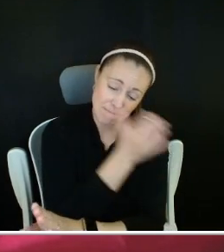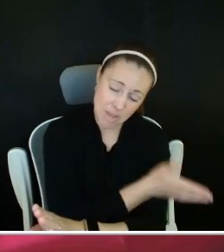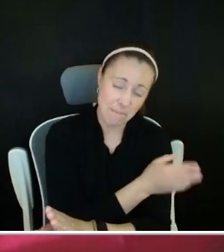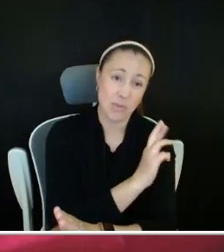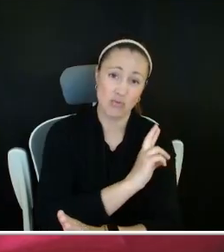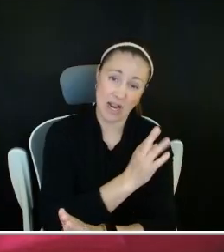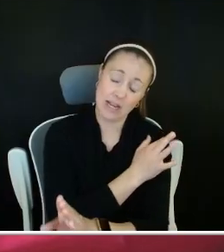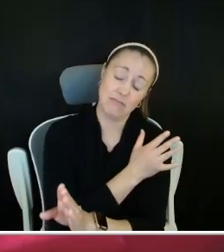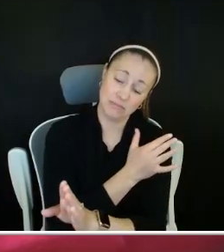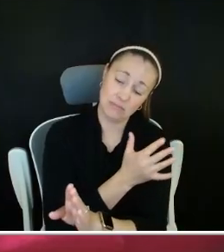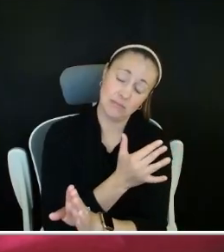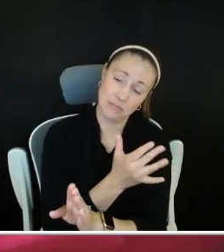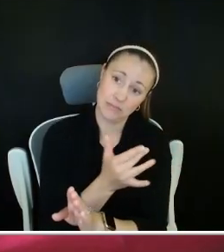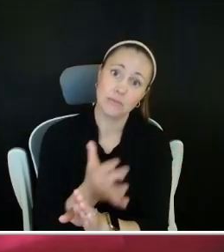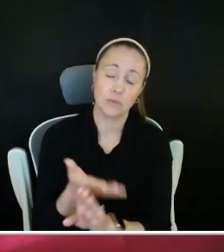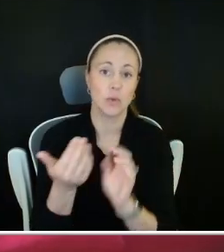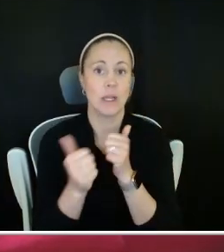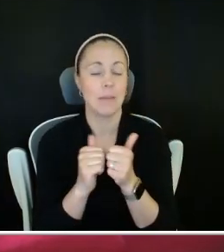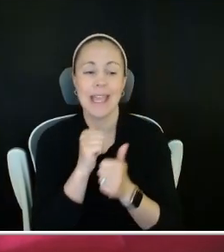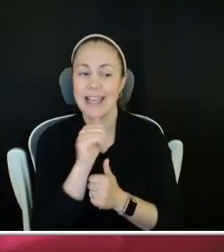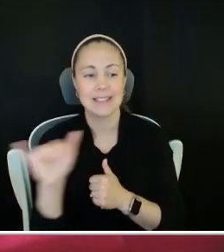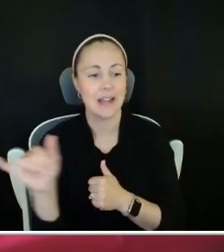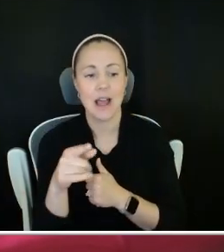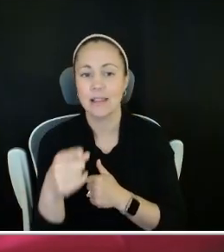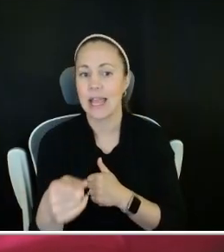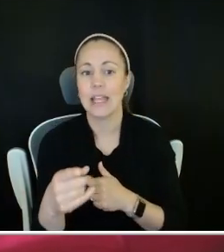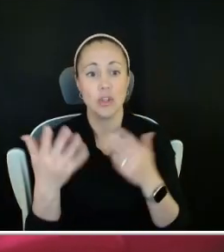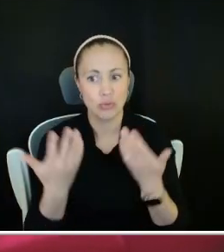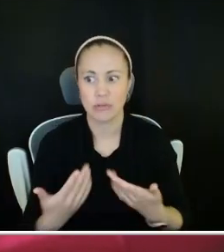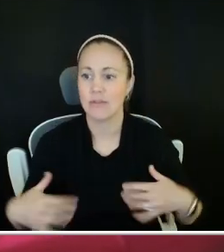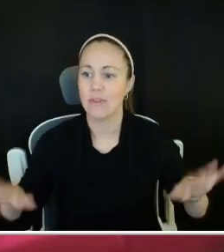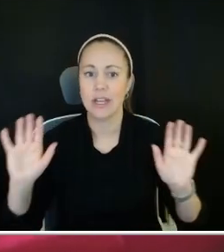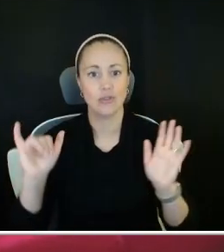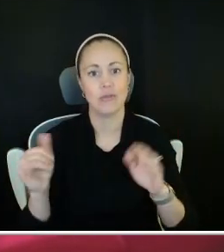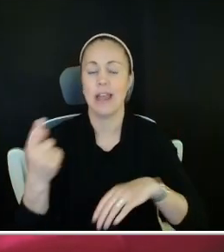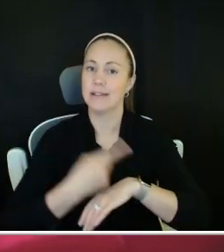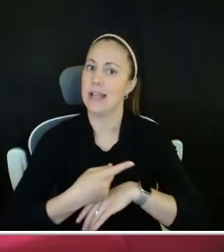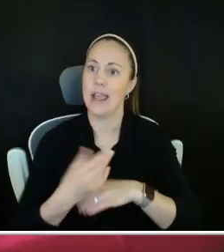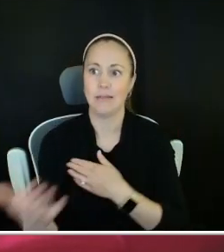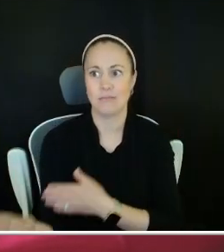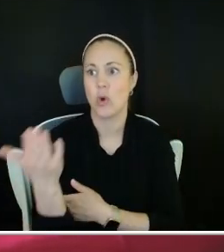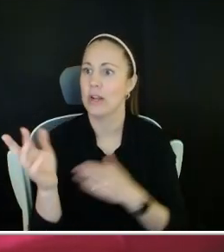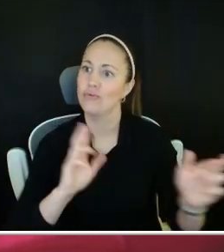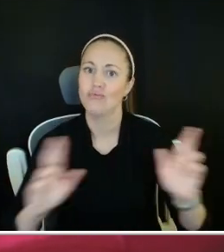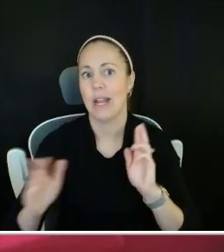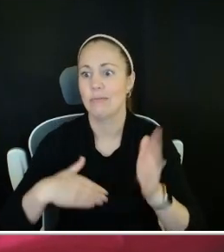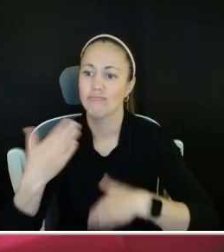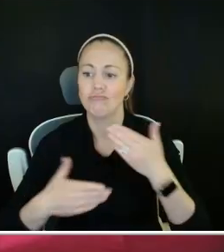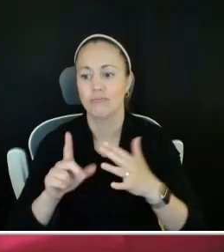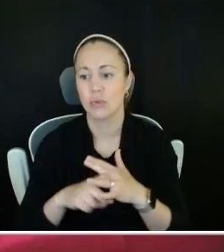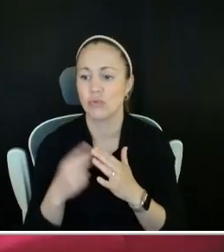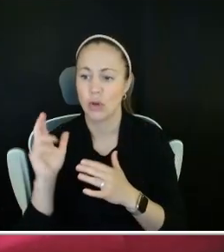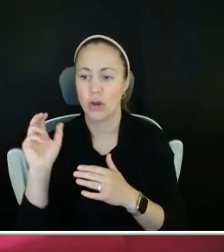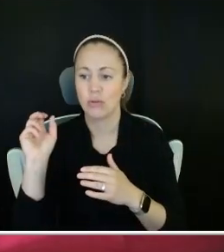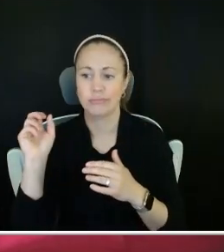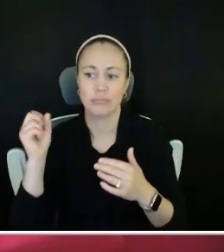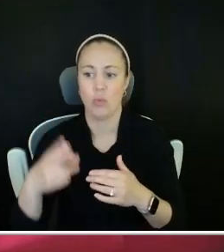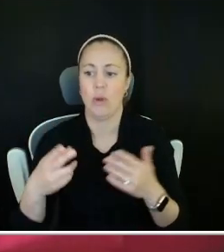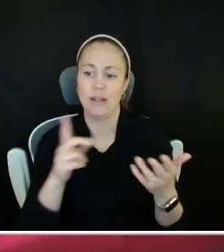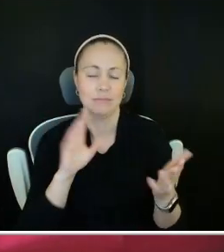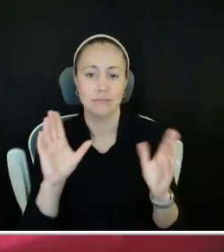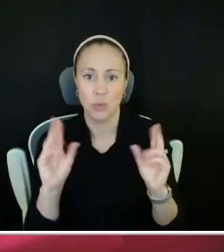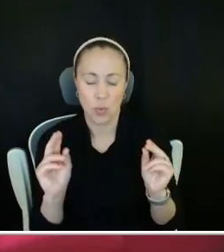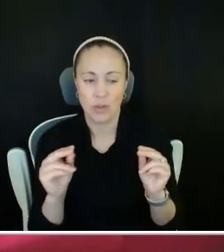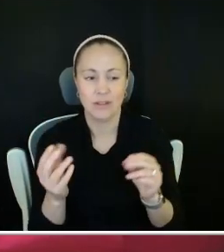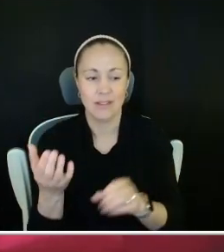to compete. It's not like you just fall out of bed and you can just start throwing, because the forces on the shoulder and the